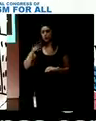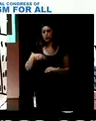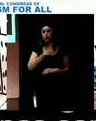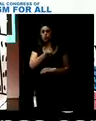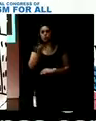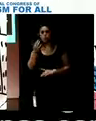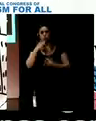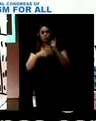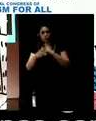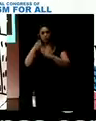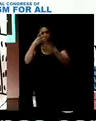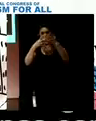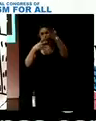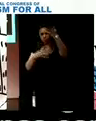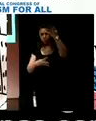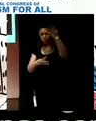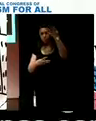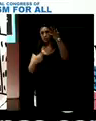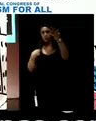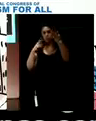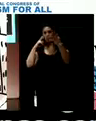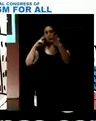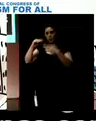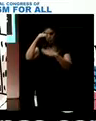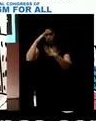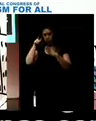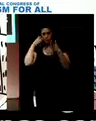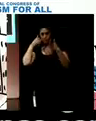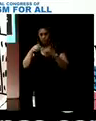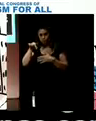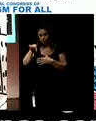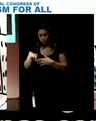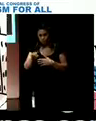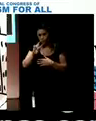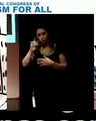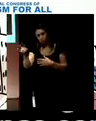look at another question as to how